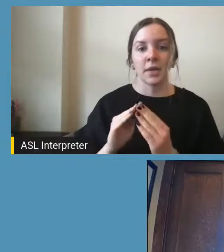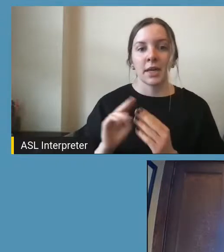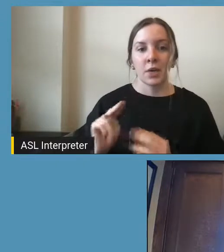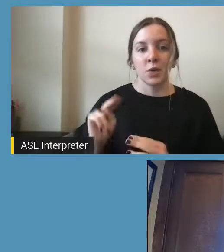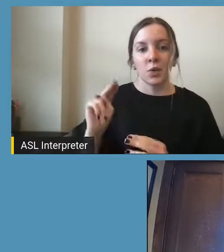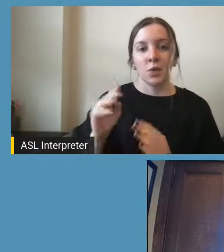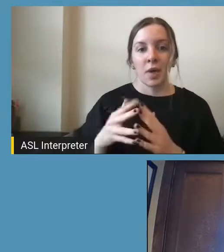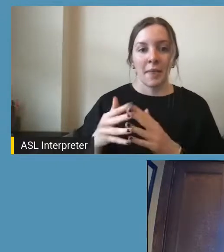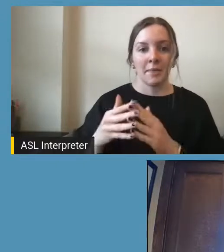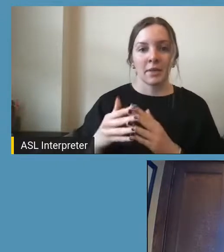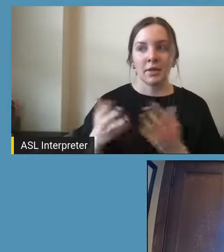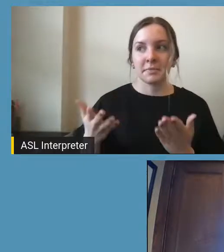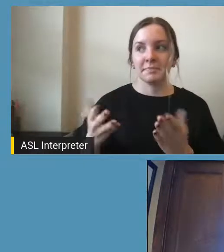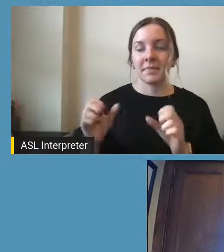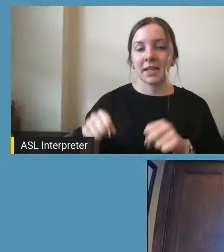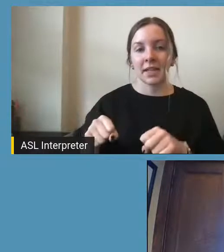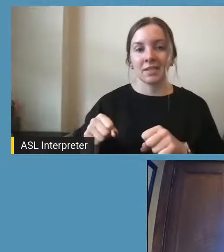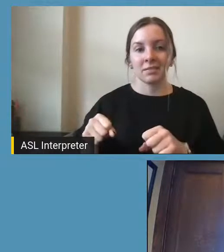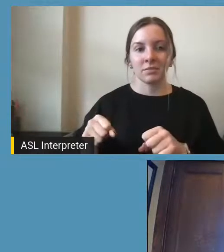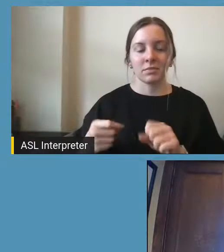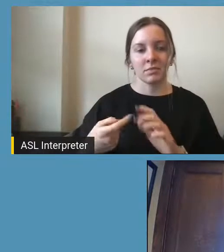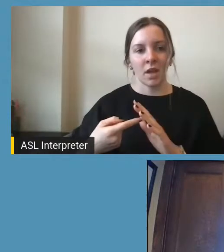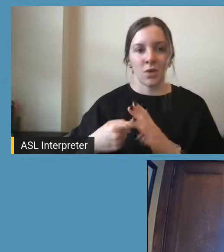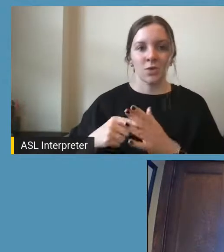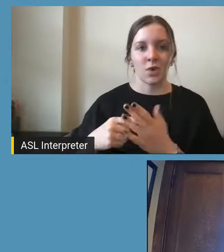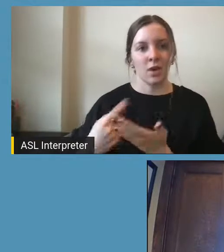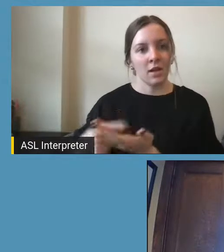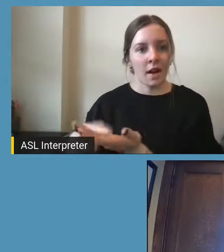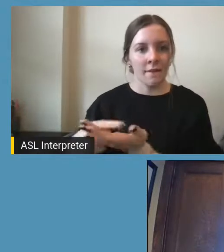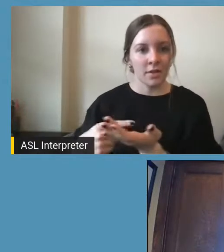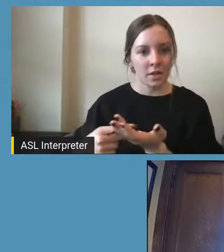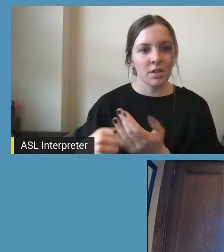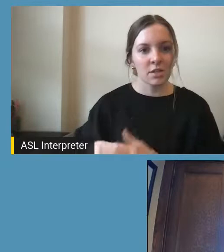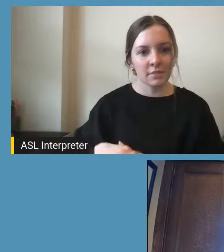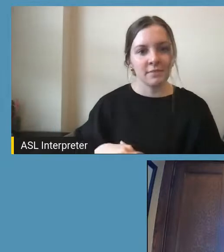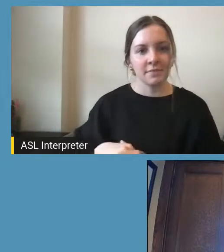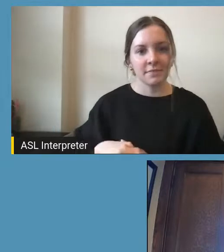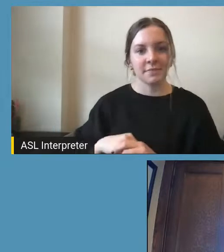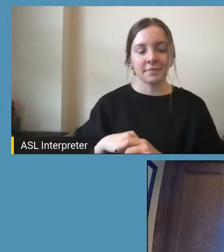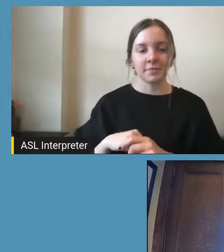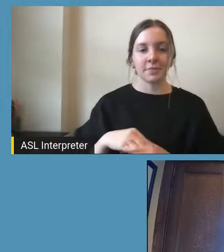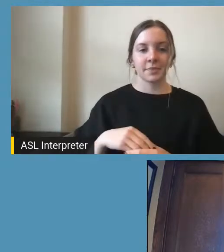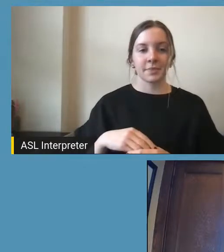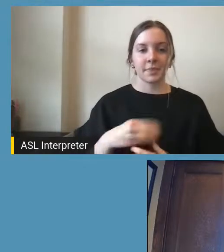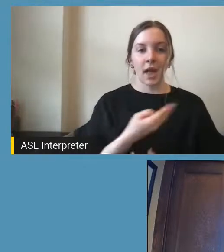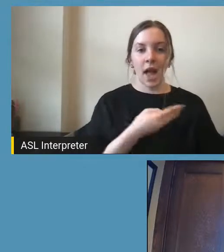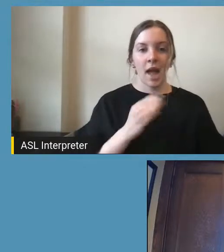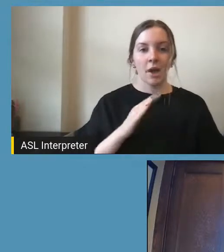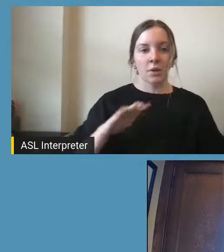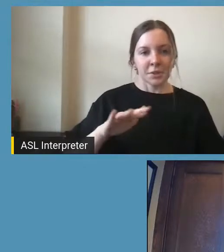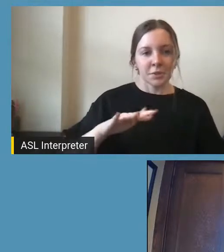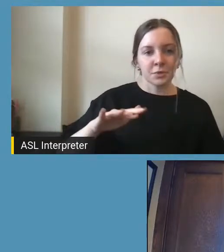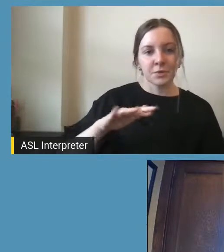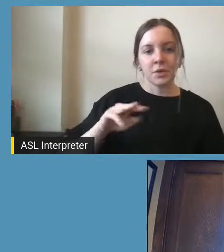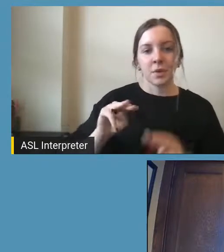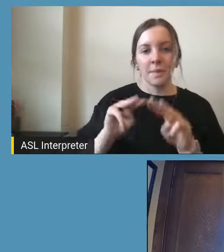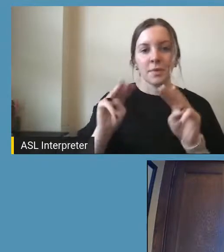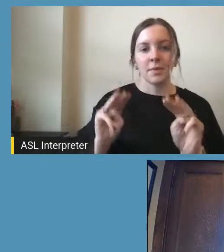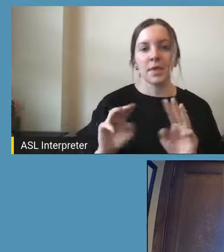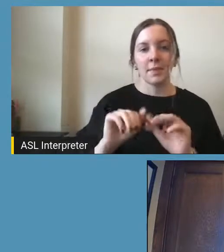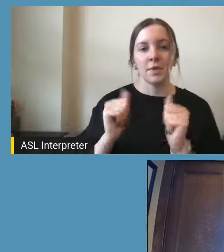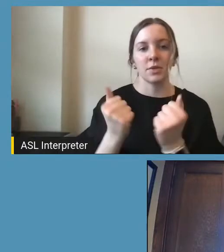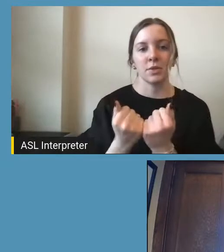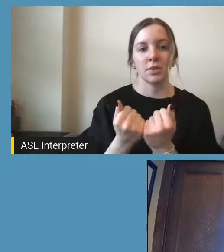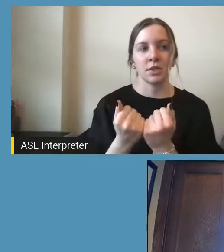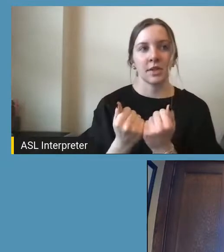the conversation a little bit further. I know that each of our regional museum associations have networks of folks that we can